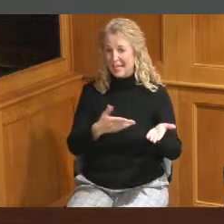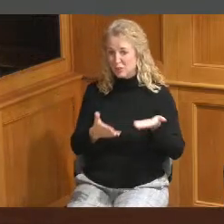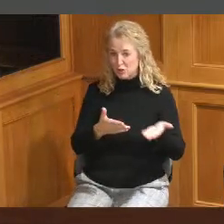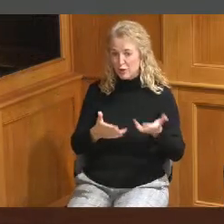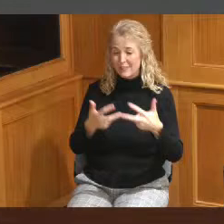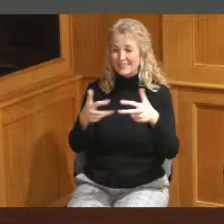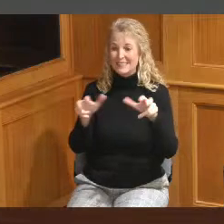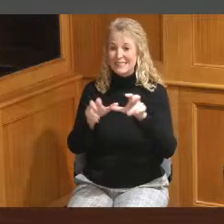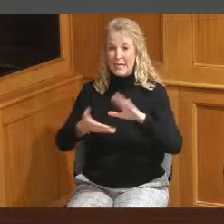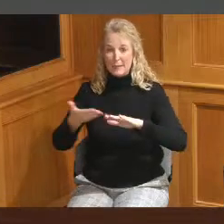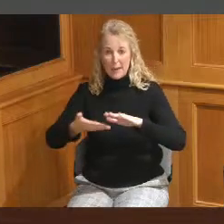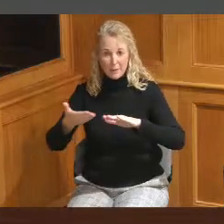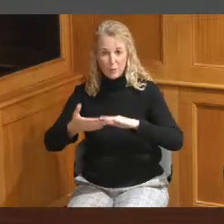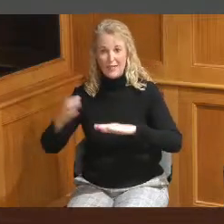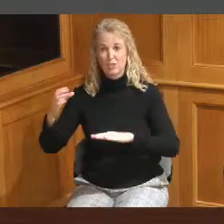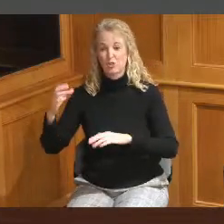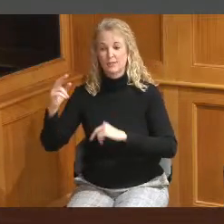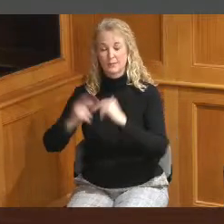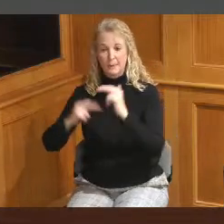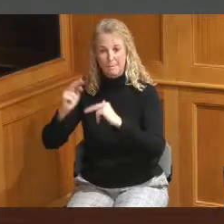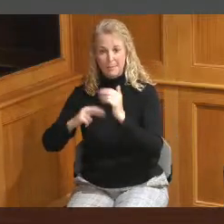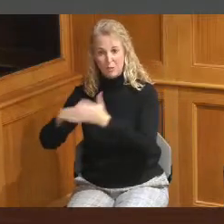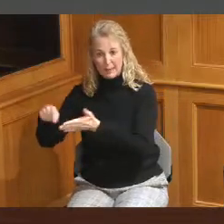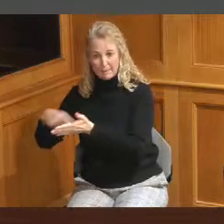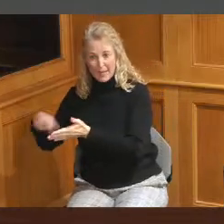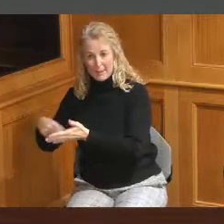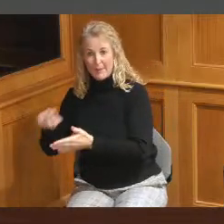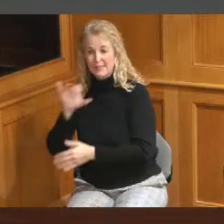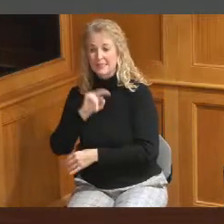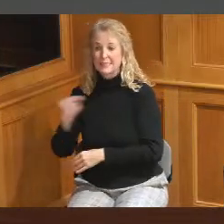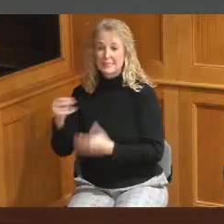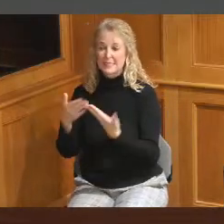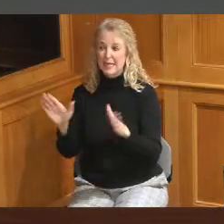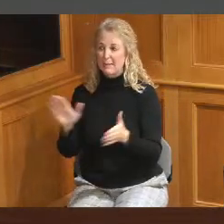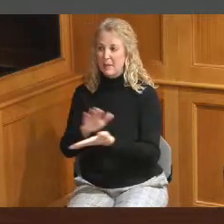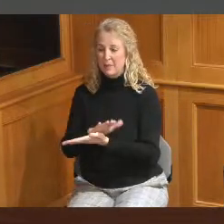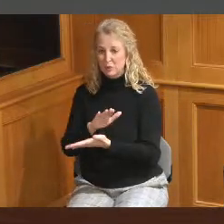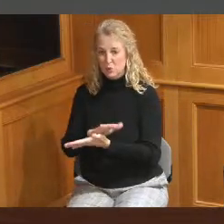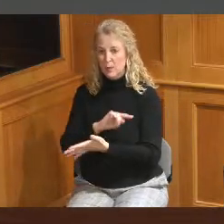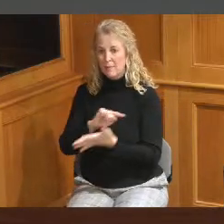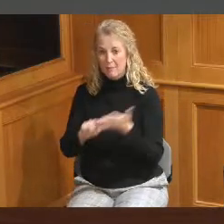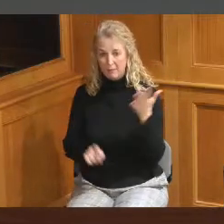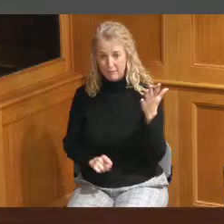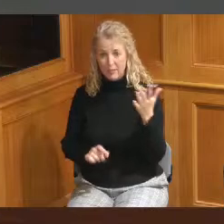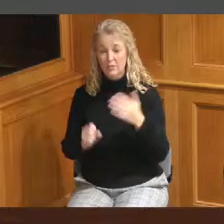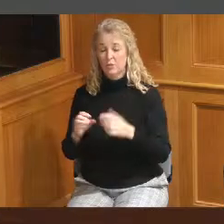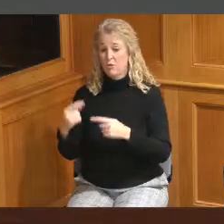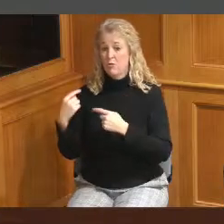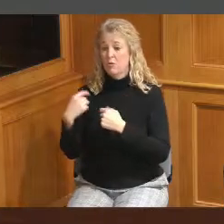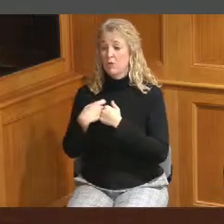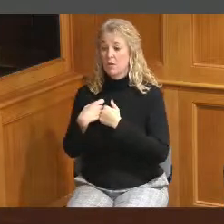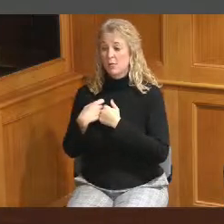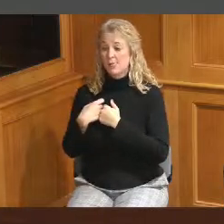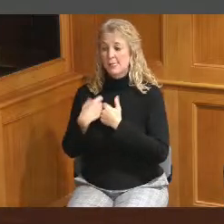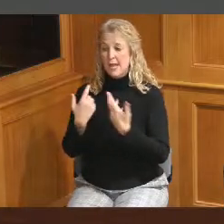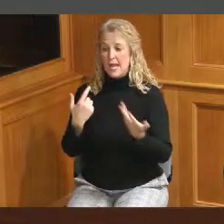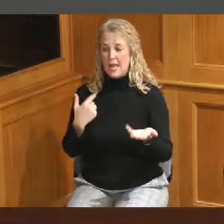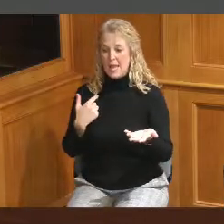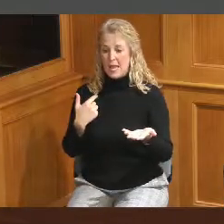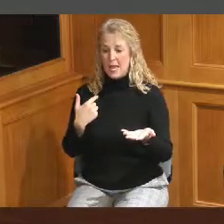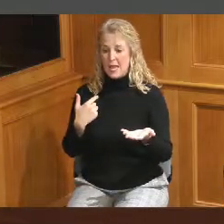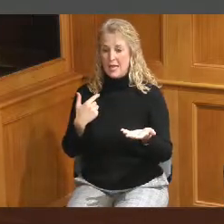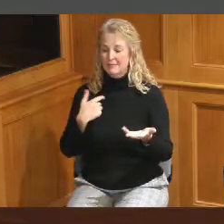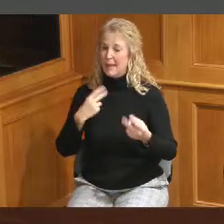stadium operations and capital, pilot payments, Cincinnati Public Schools, et cetera. Since then, and I'm